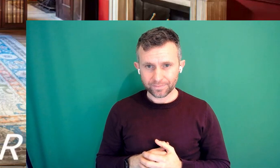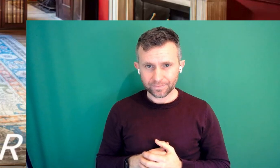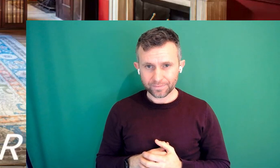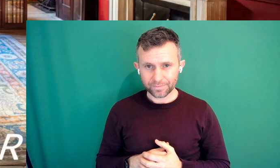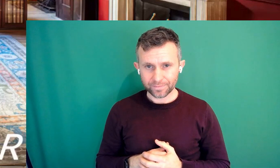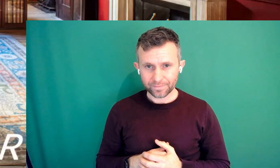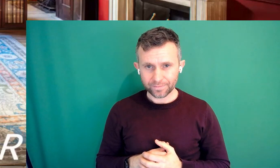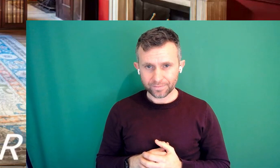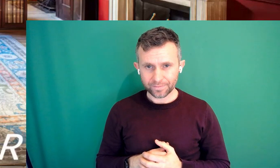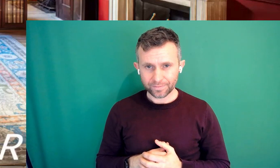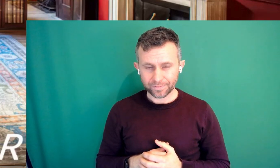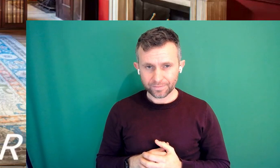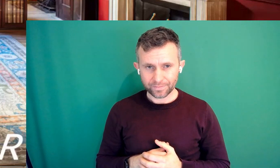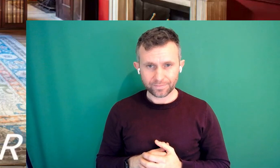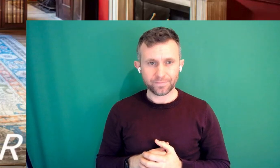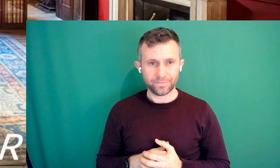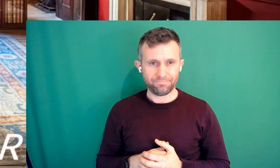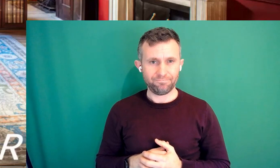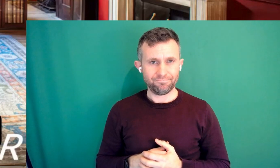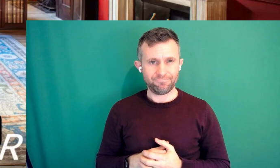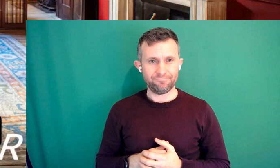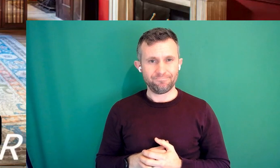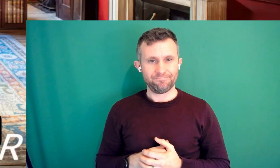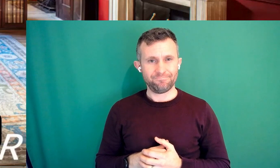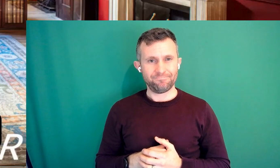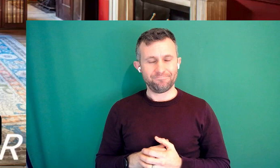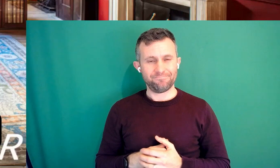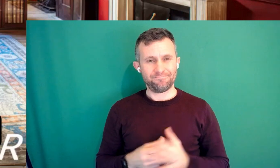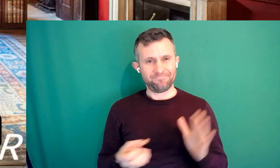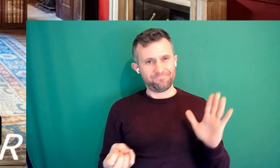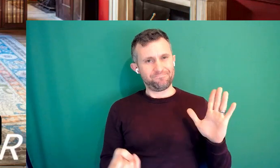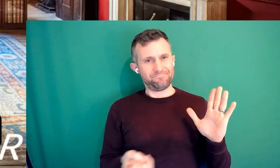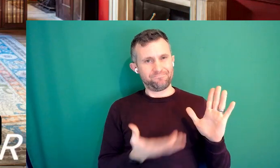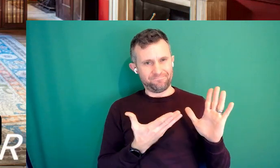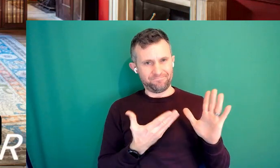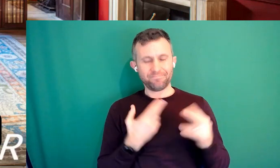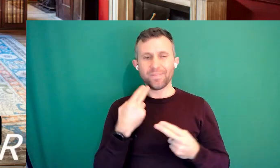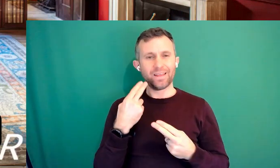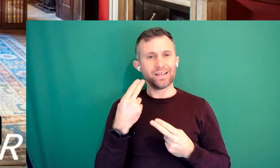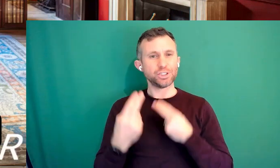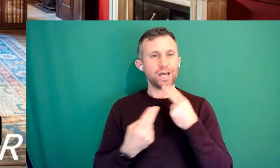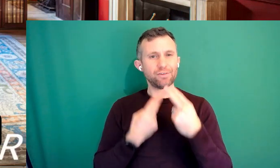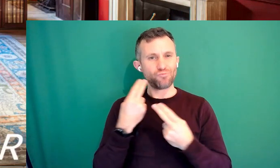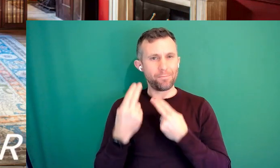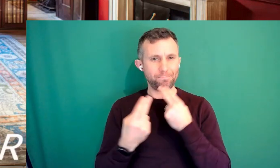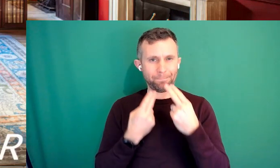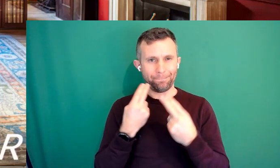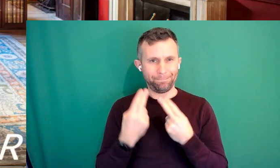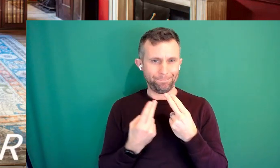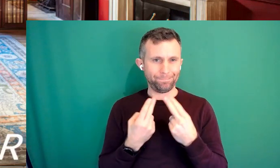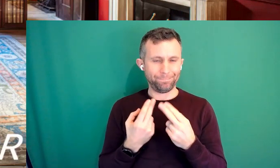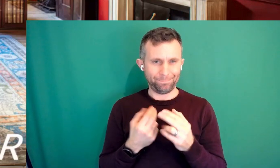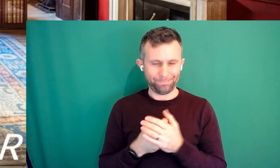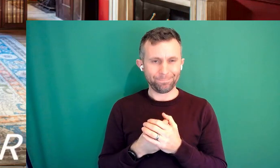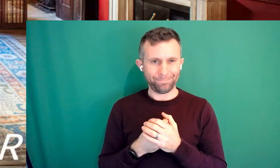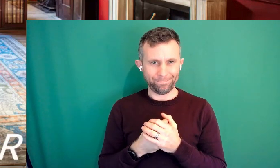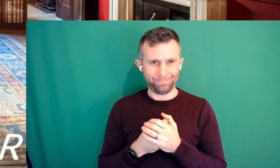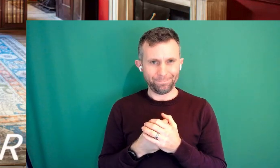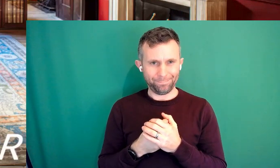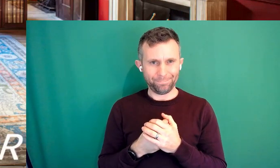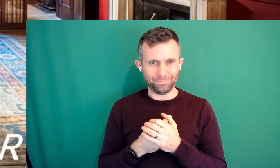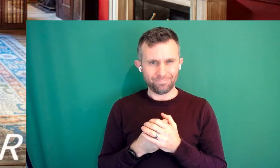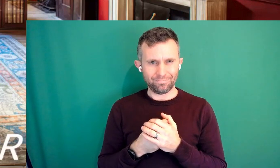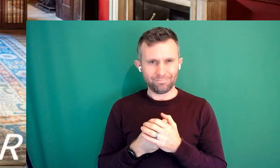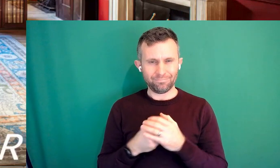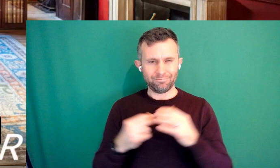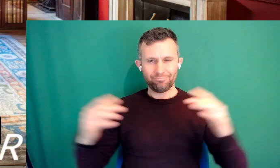another marble white fireplace and a small model of his design for Whitehall. He positioned his